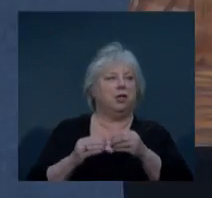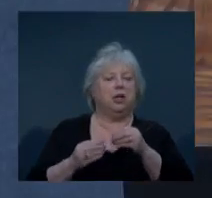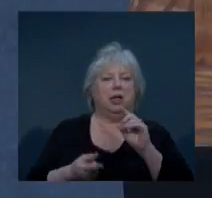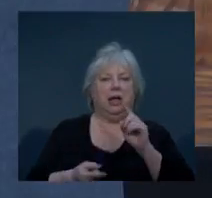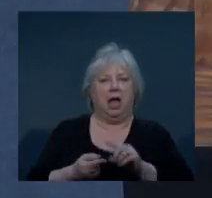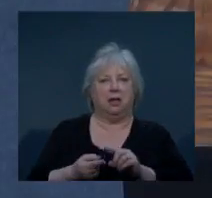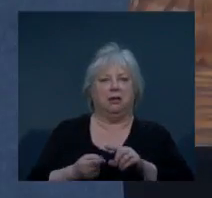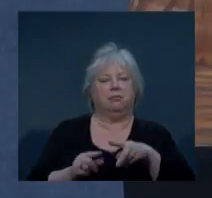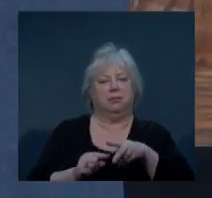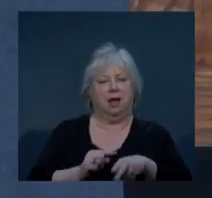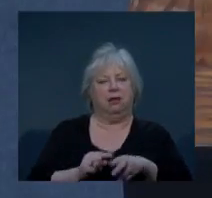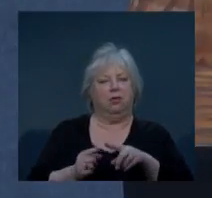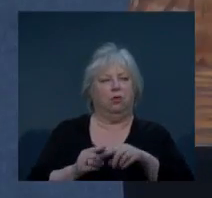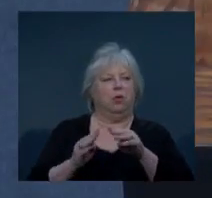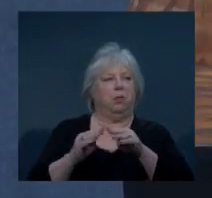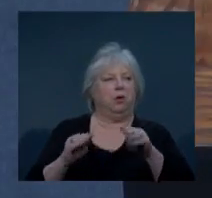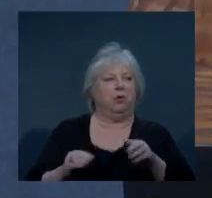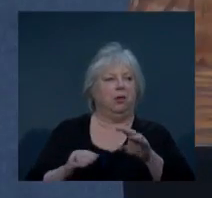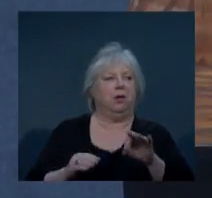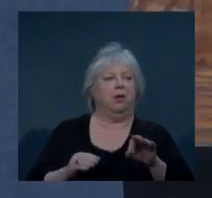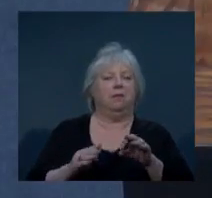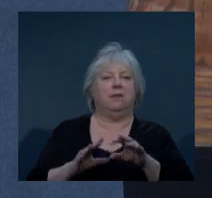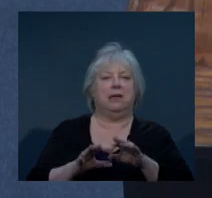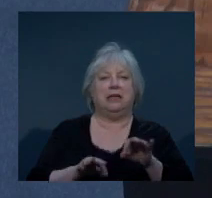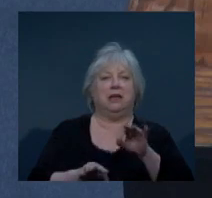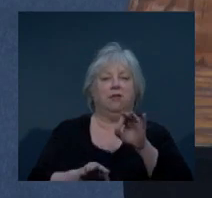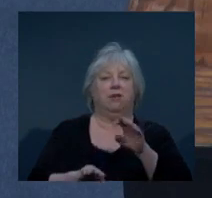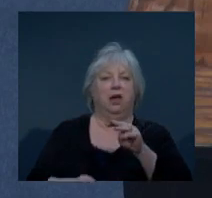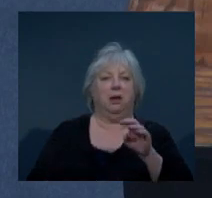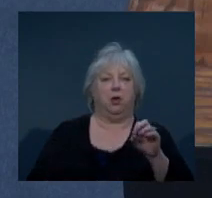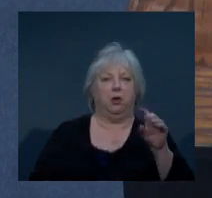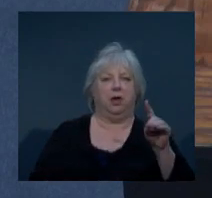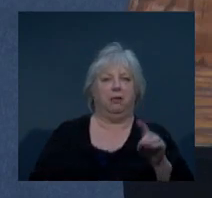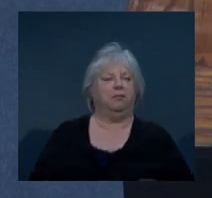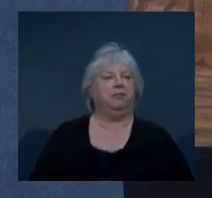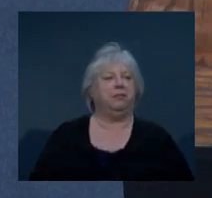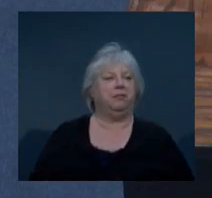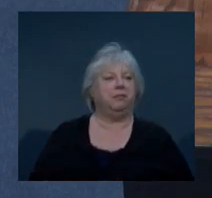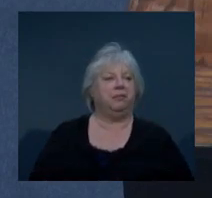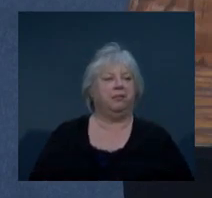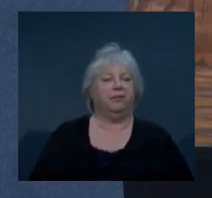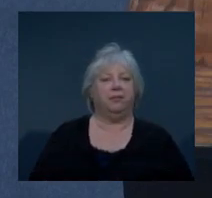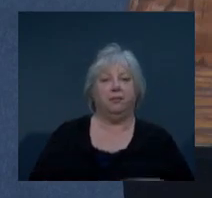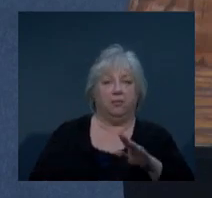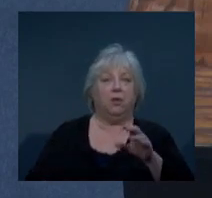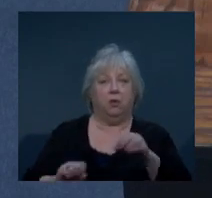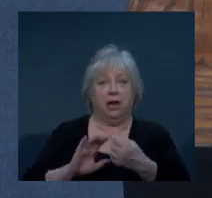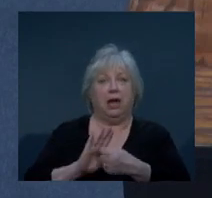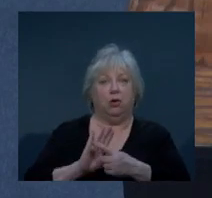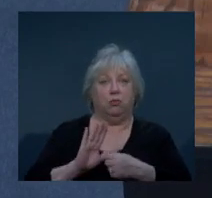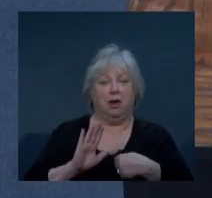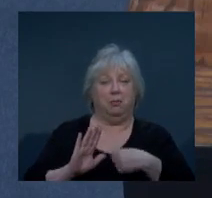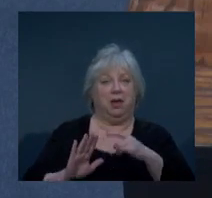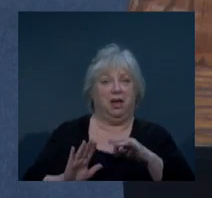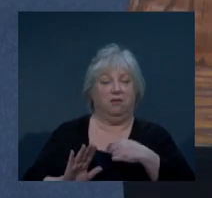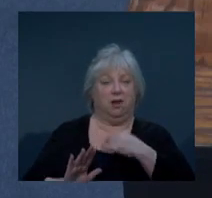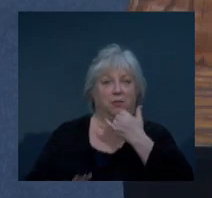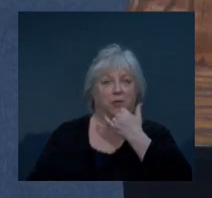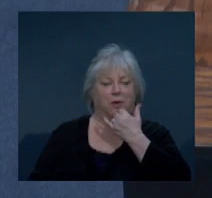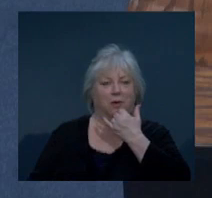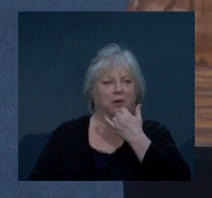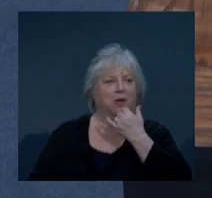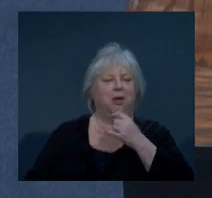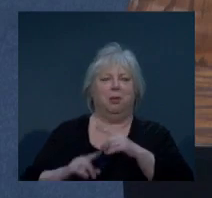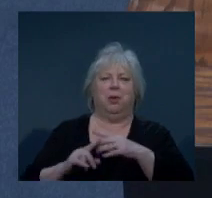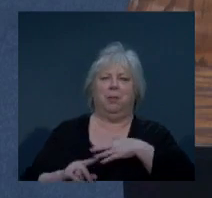to the Museum of Discovery. It is, and you guys could correct me if I'm wrong, but it